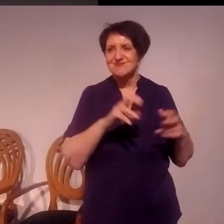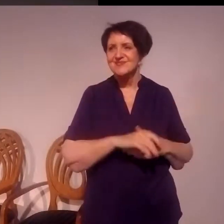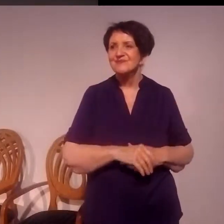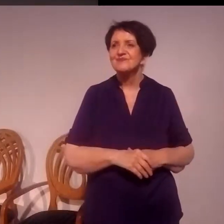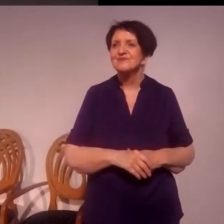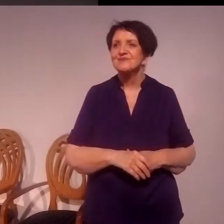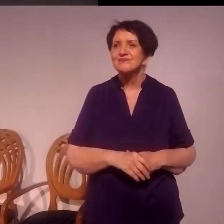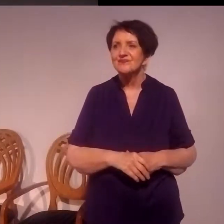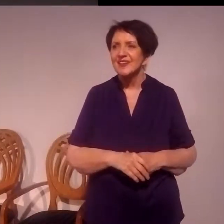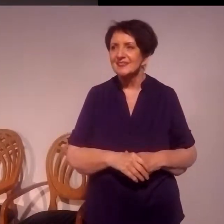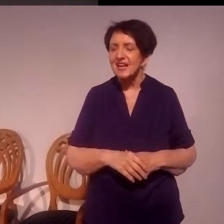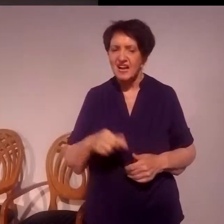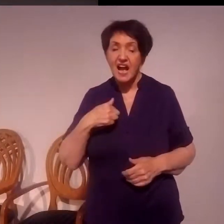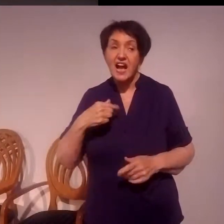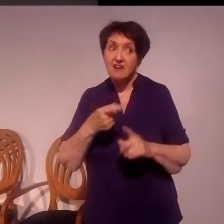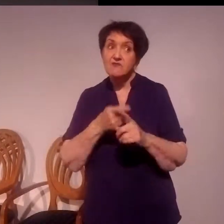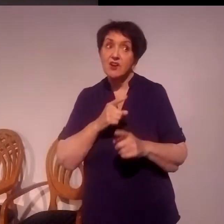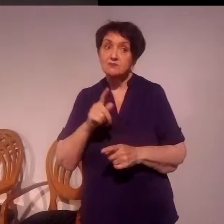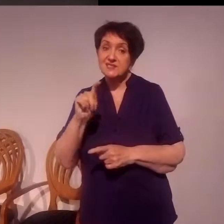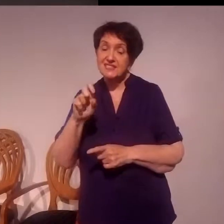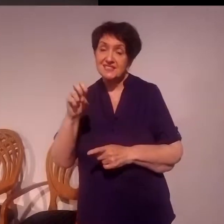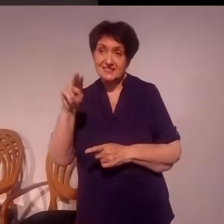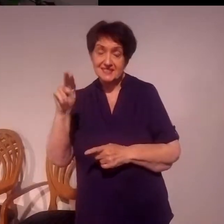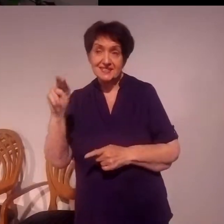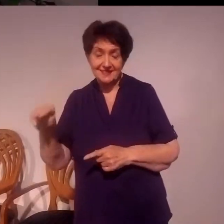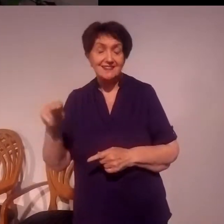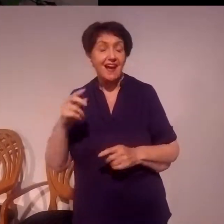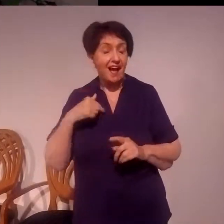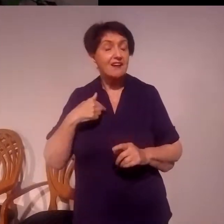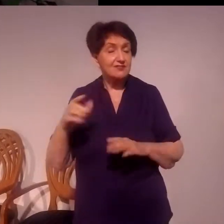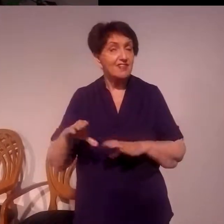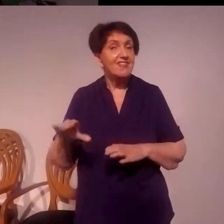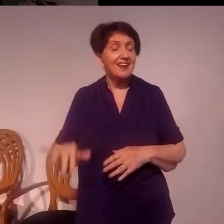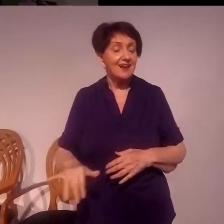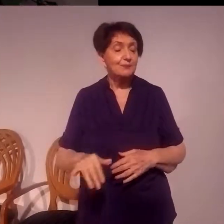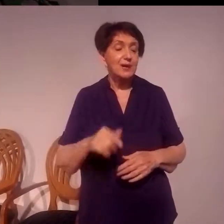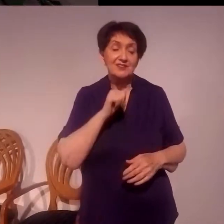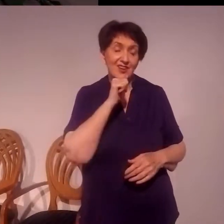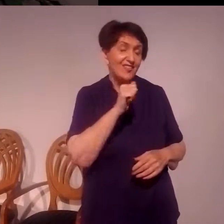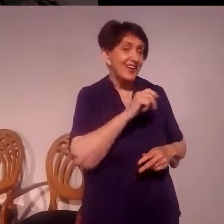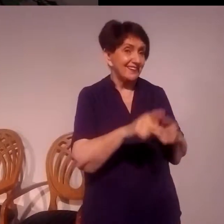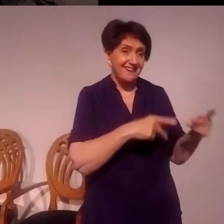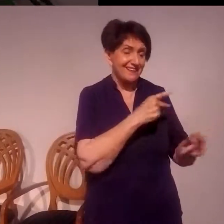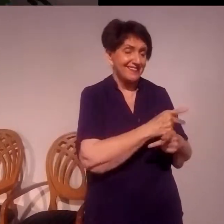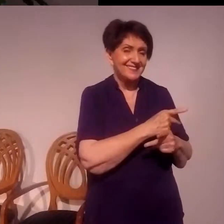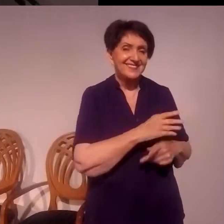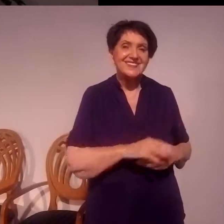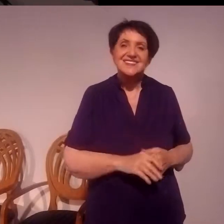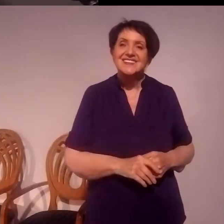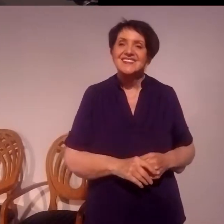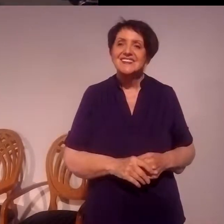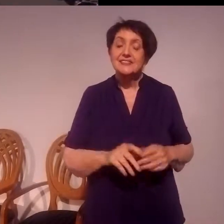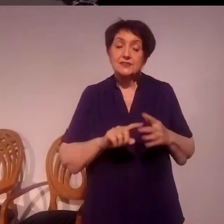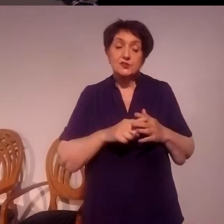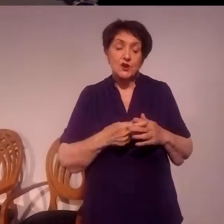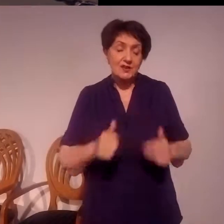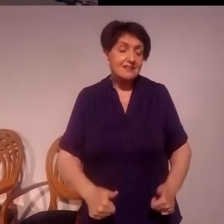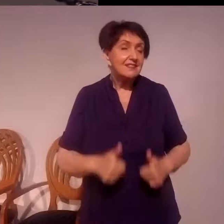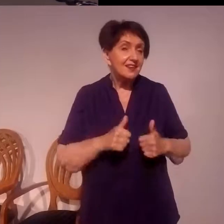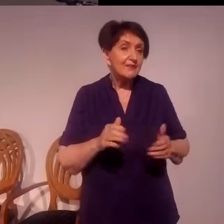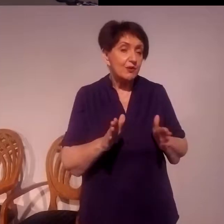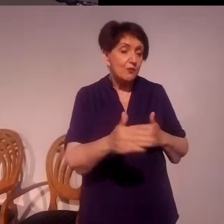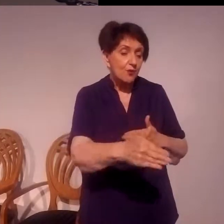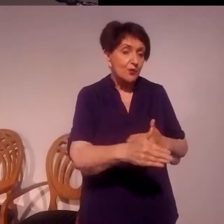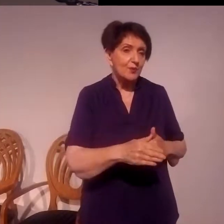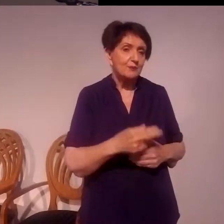Now, I'm from Tennessee. I've been on some hayrides, but not this kind. And it started in her living room, this